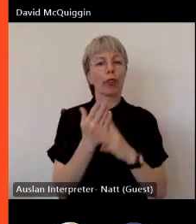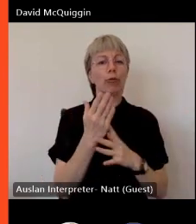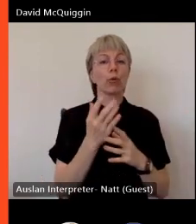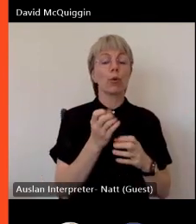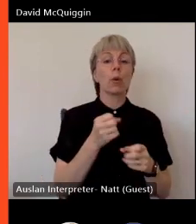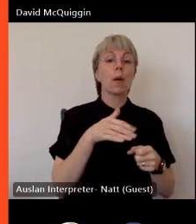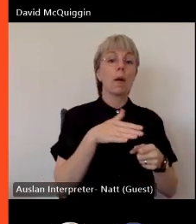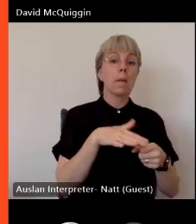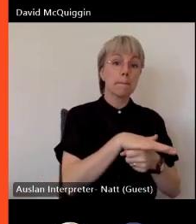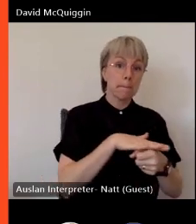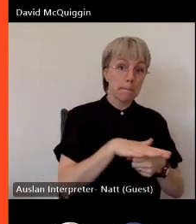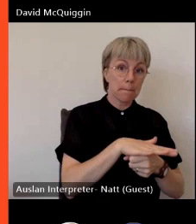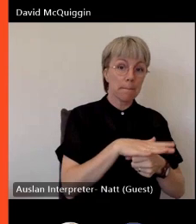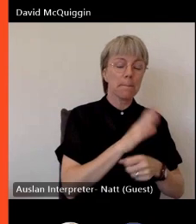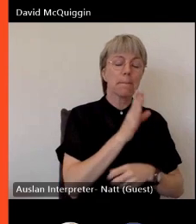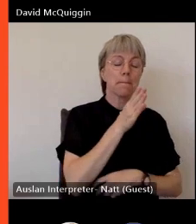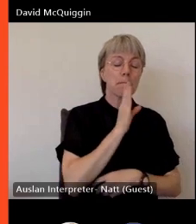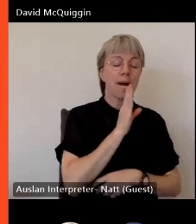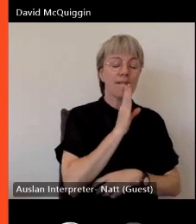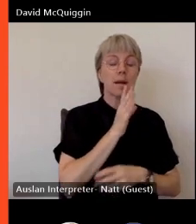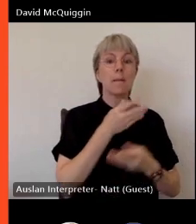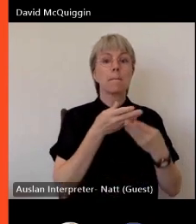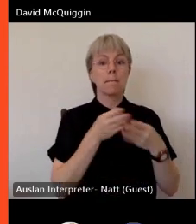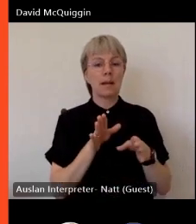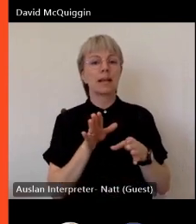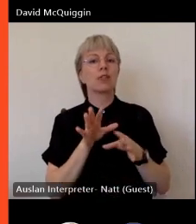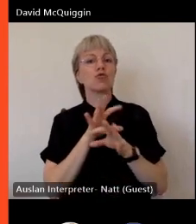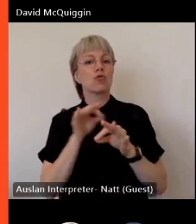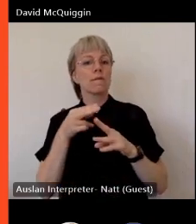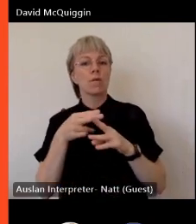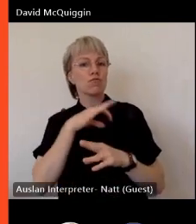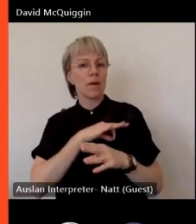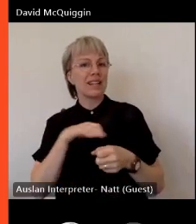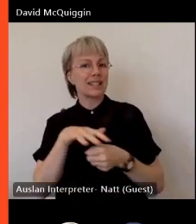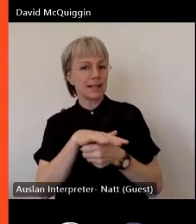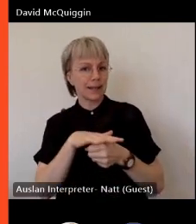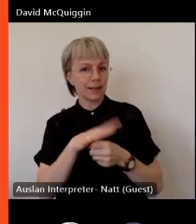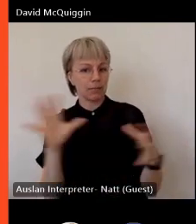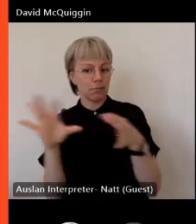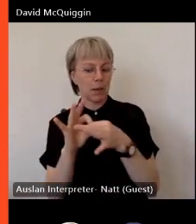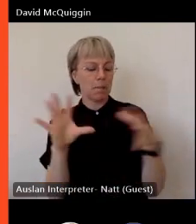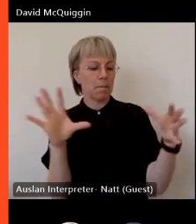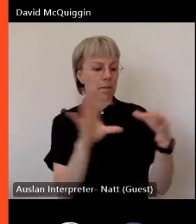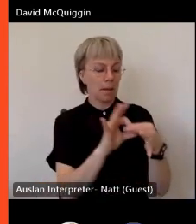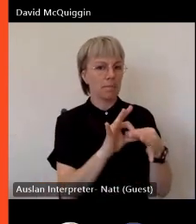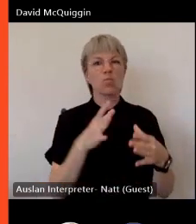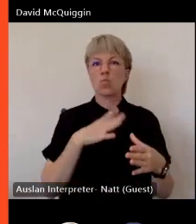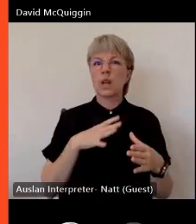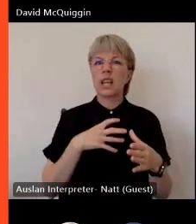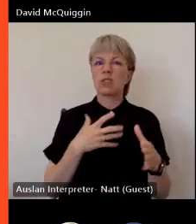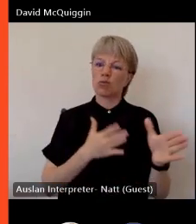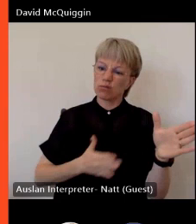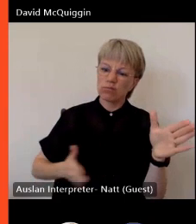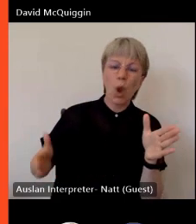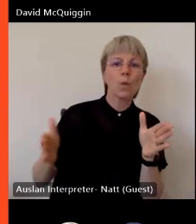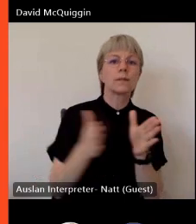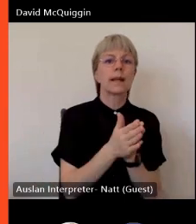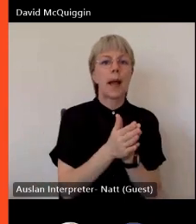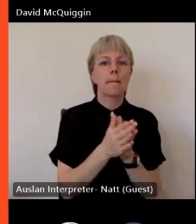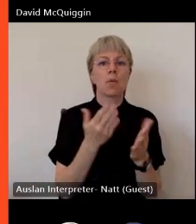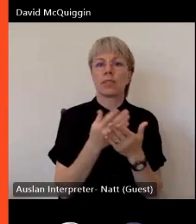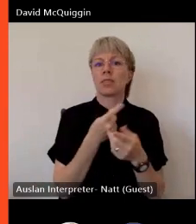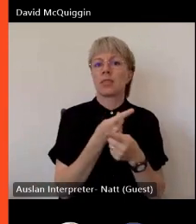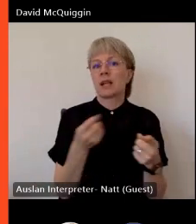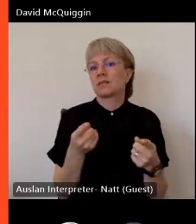not-for-profit sectors, we believe greater action is needed to close the disability employment gap, which has remained unchanged for